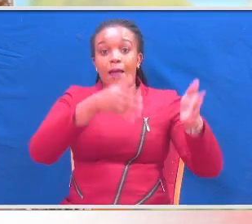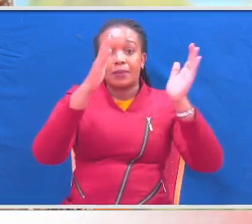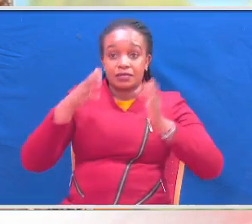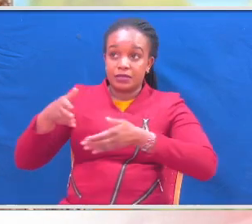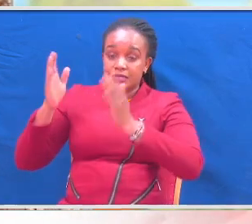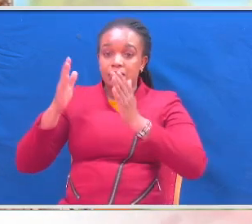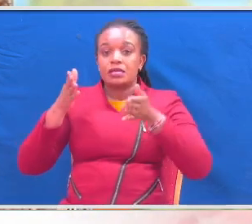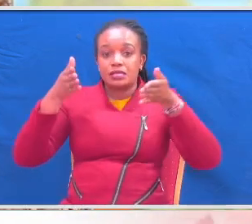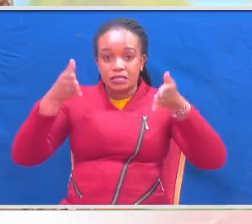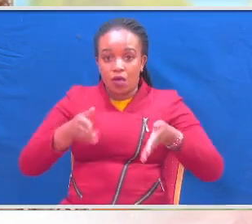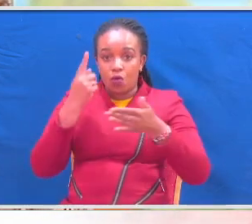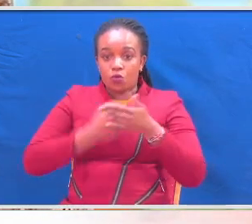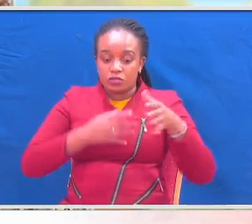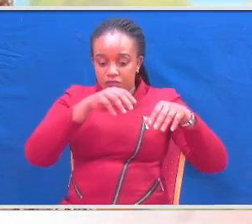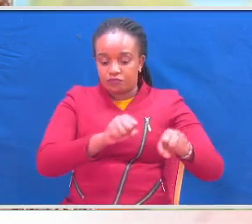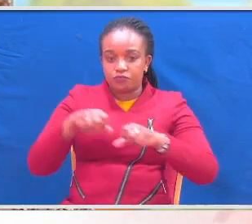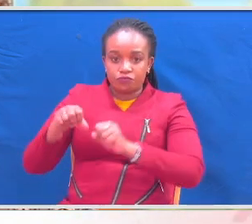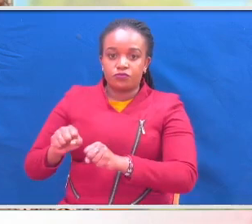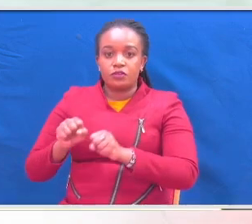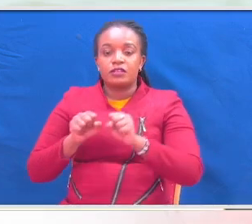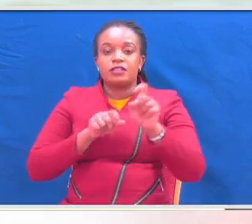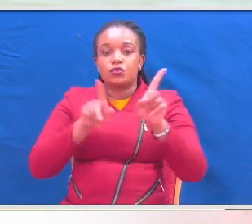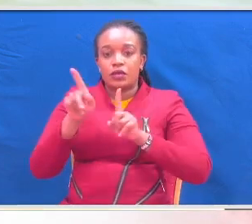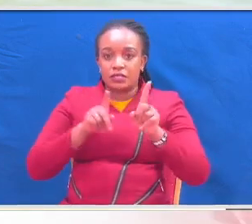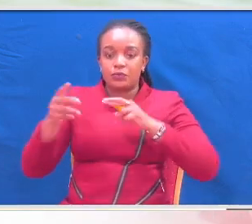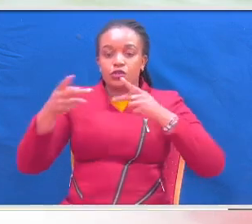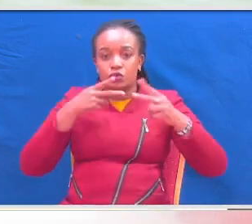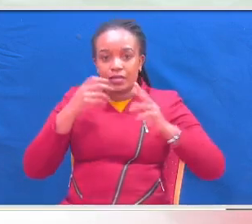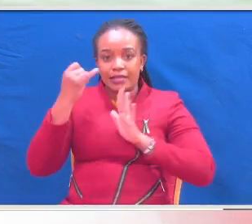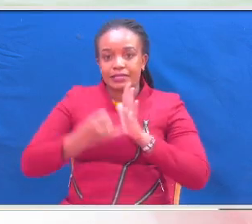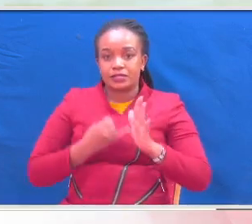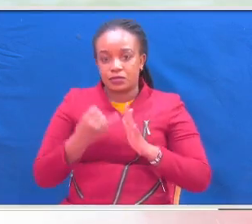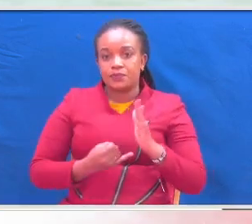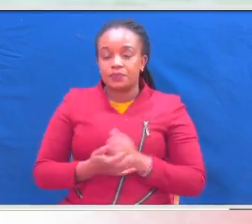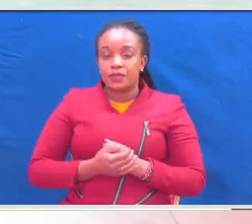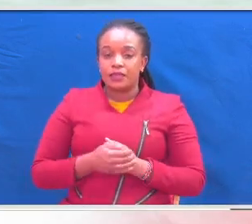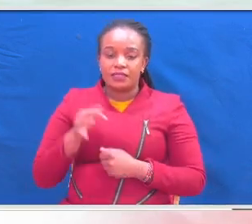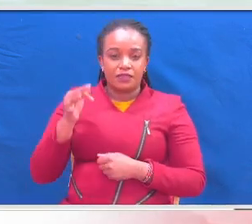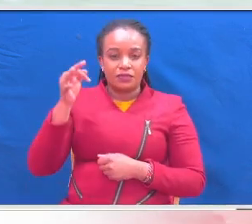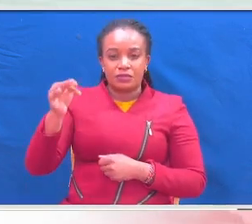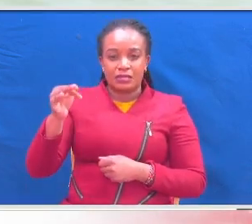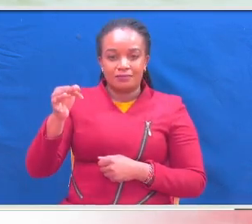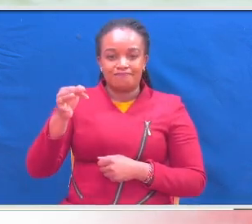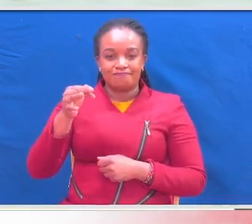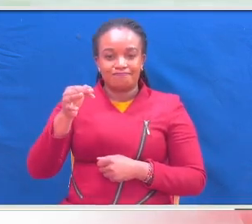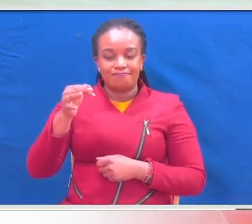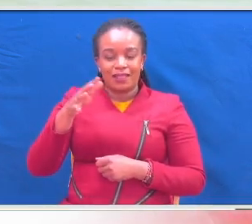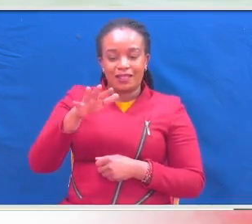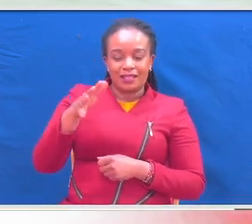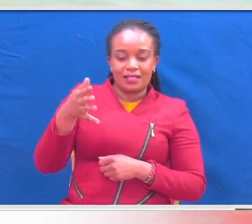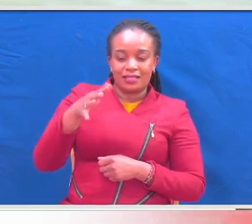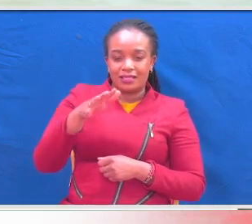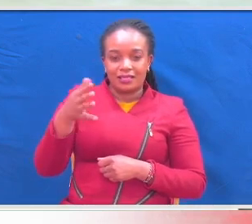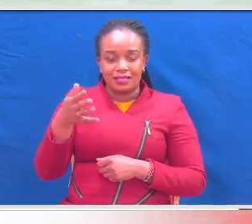now taking over the tourism industry in the country. The future is still uncertain, I would say, because we don't